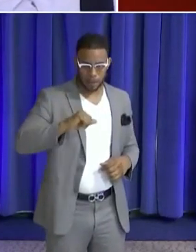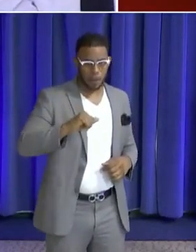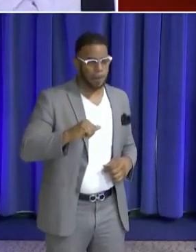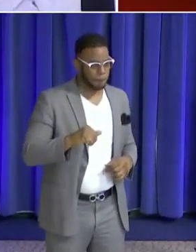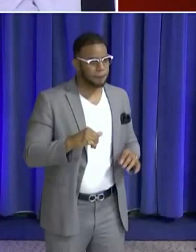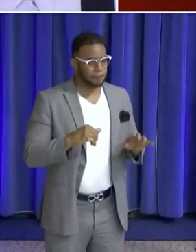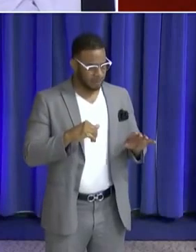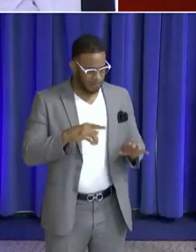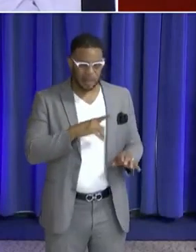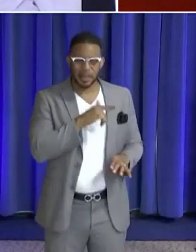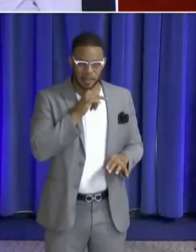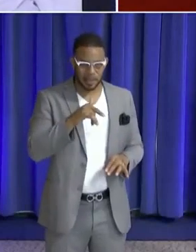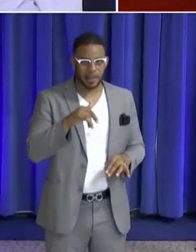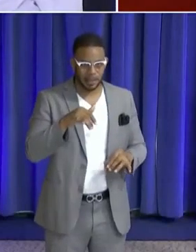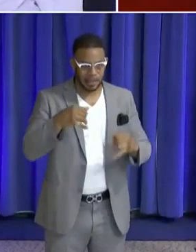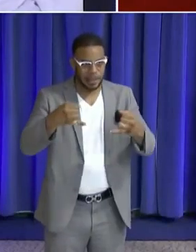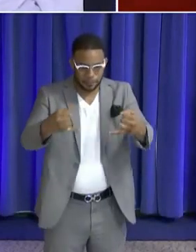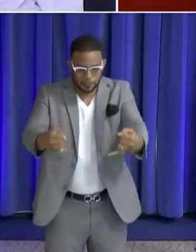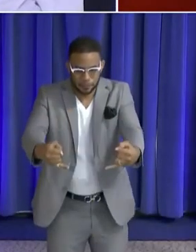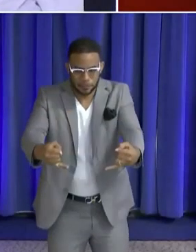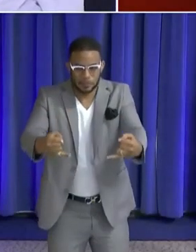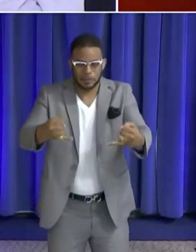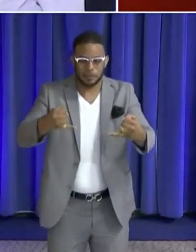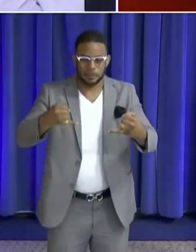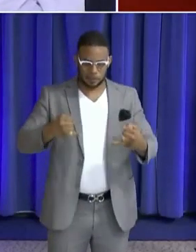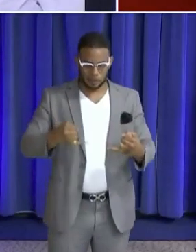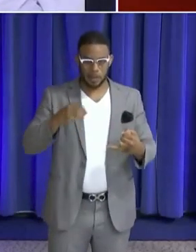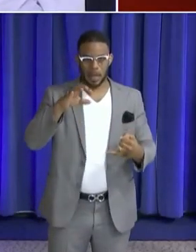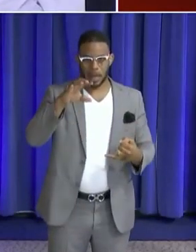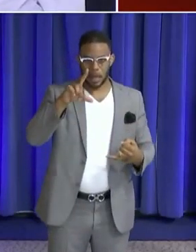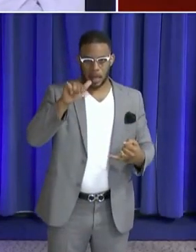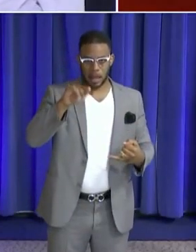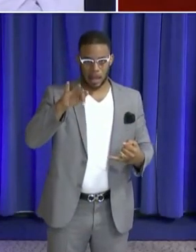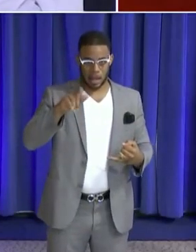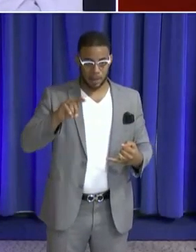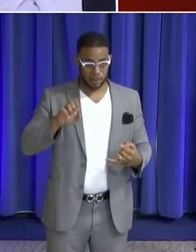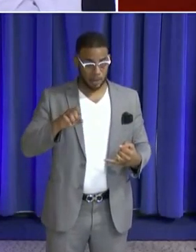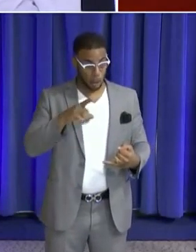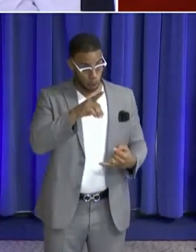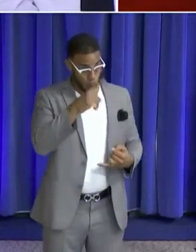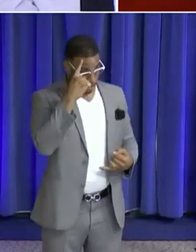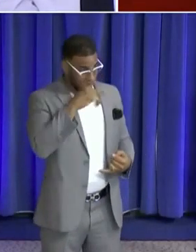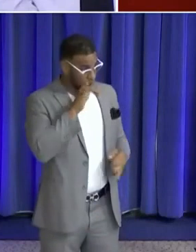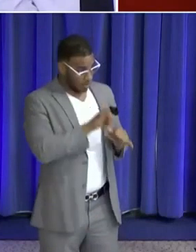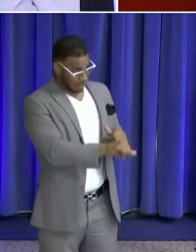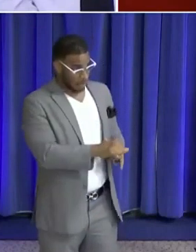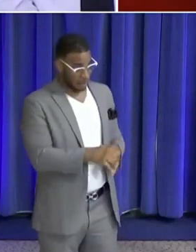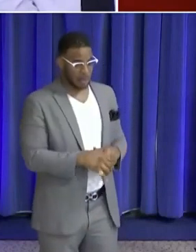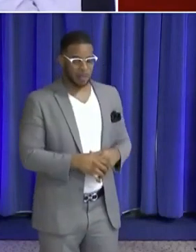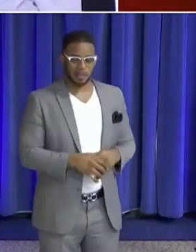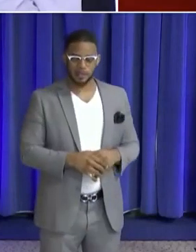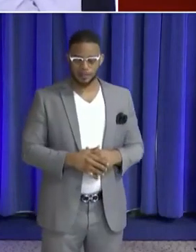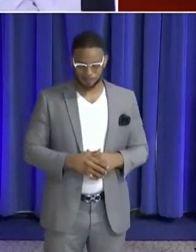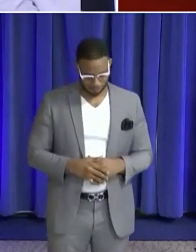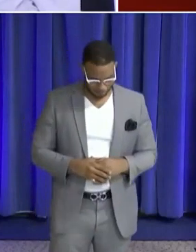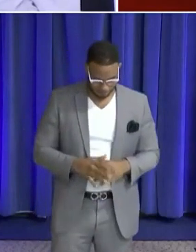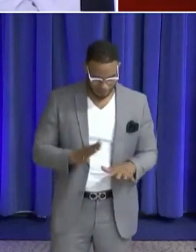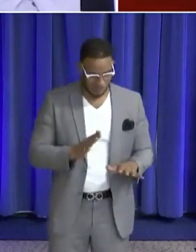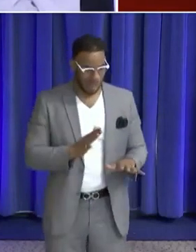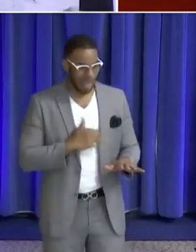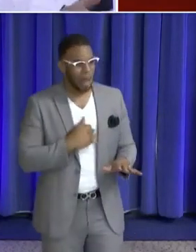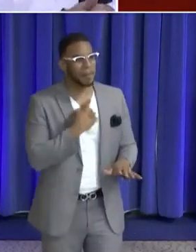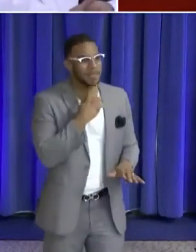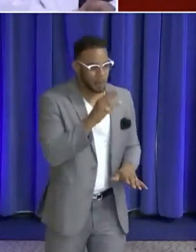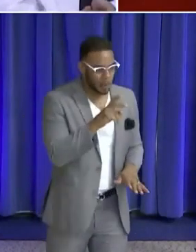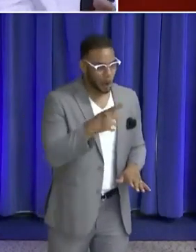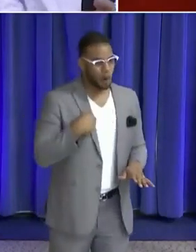Back. to Lafayette. Okay, and so you consider that, and you think they'll stay there? Let me just say this, Mark.